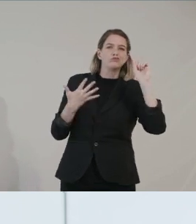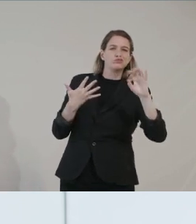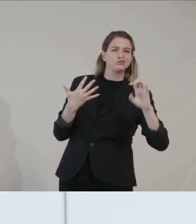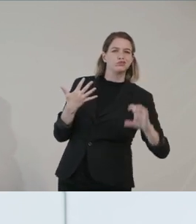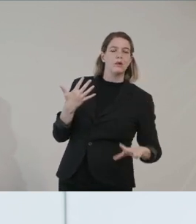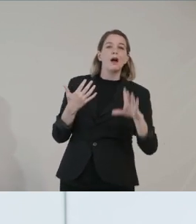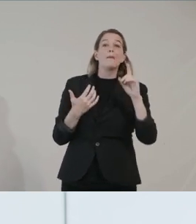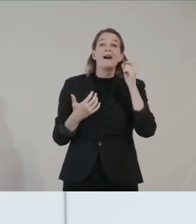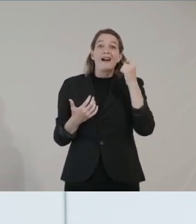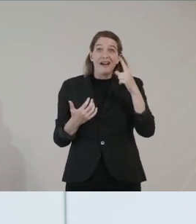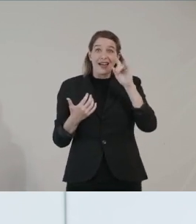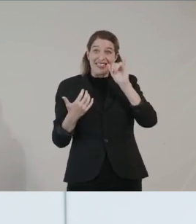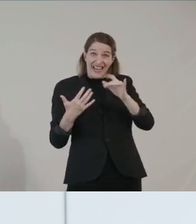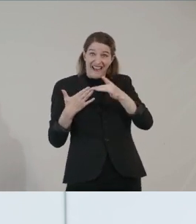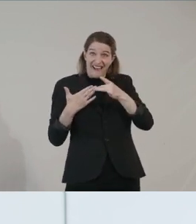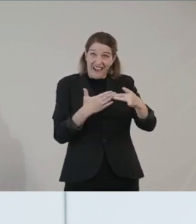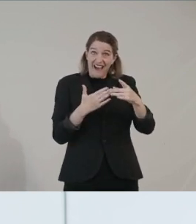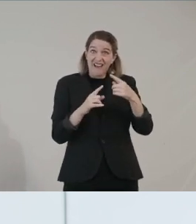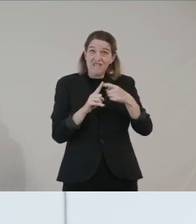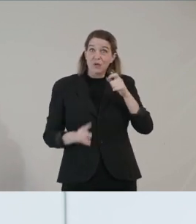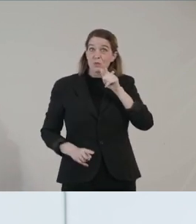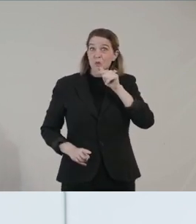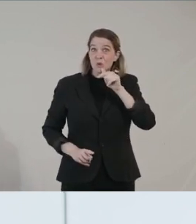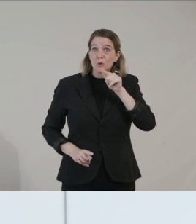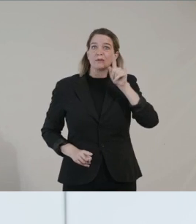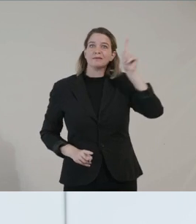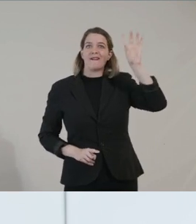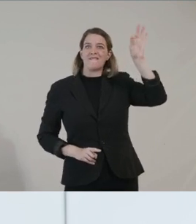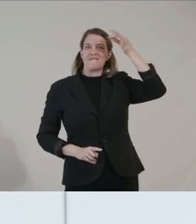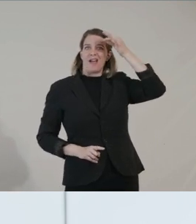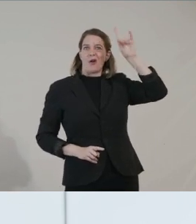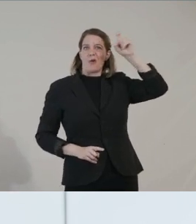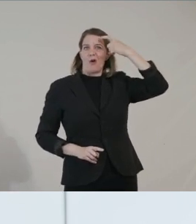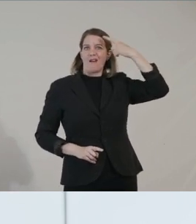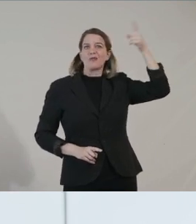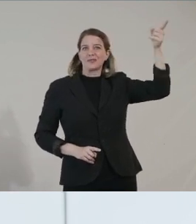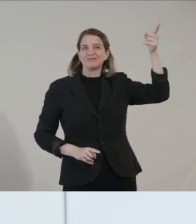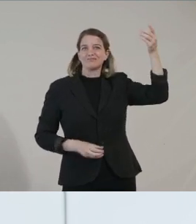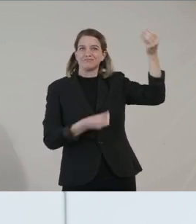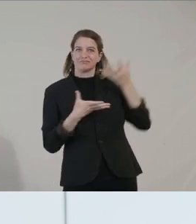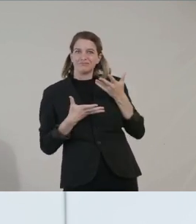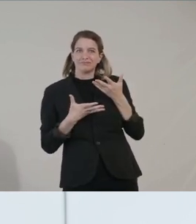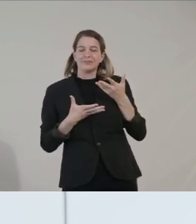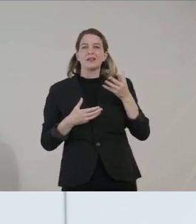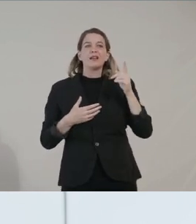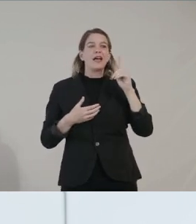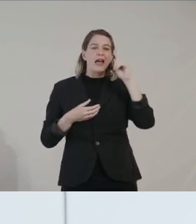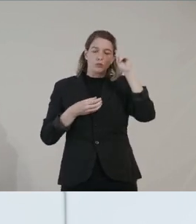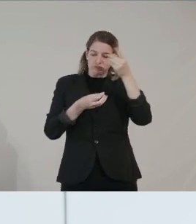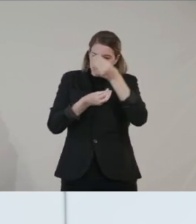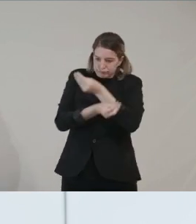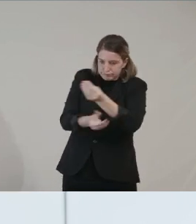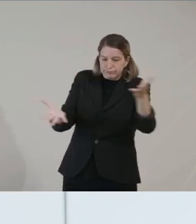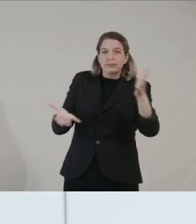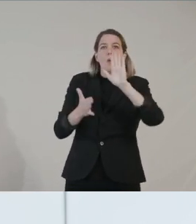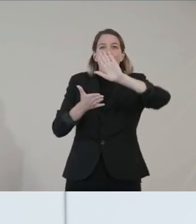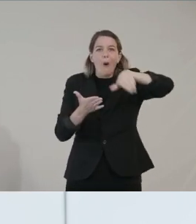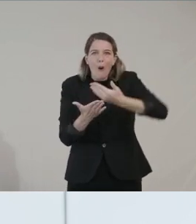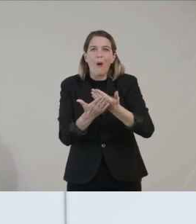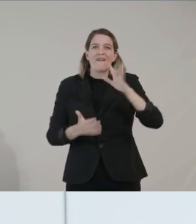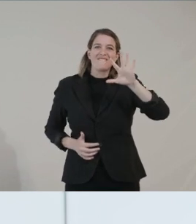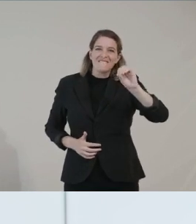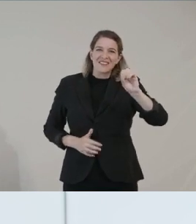government. These are the guidelines that will be across all 50 states, and they make a difference for all individuals.